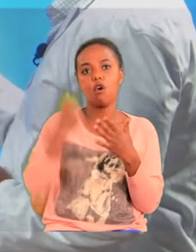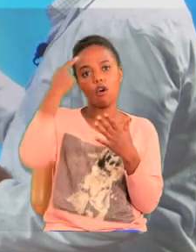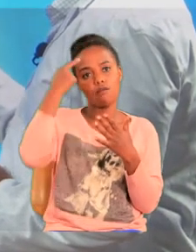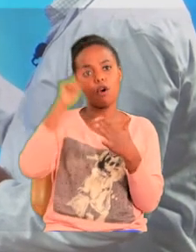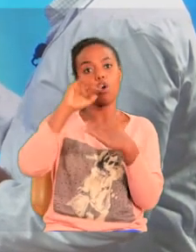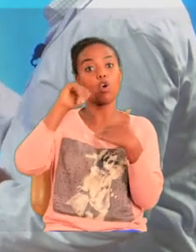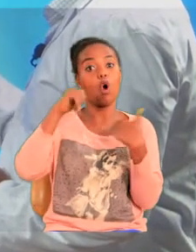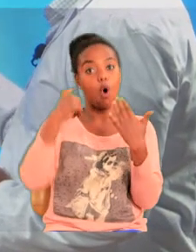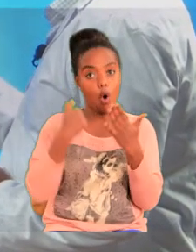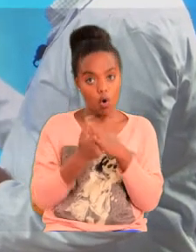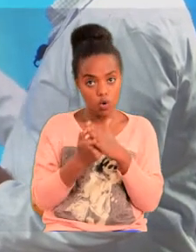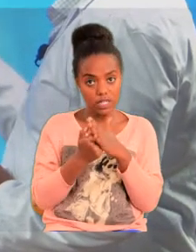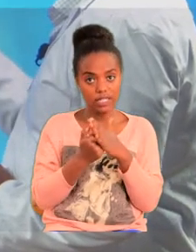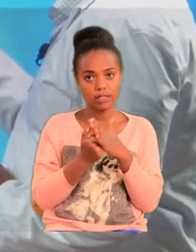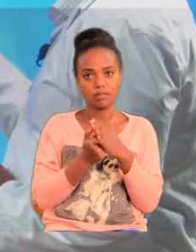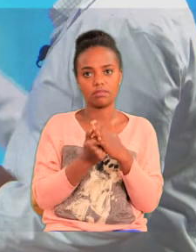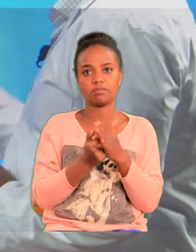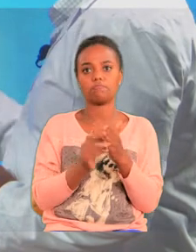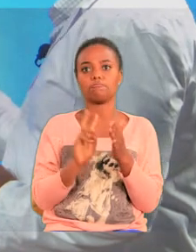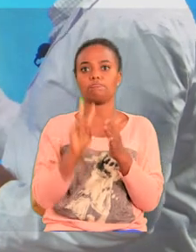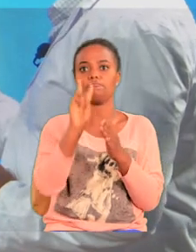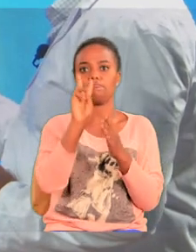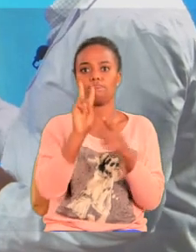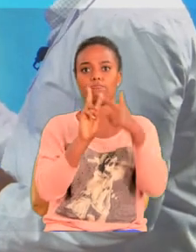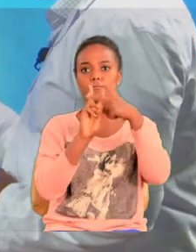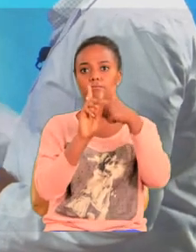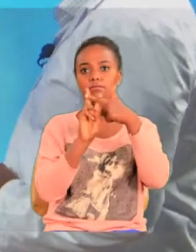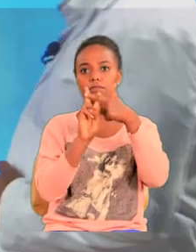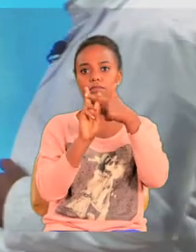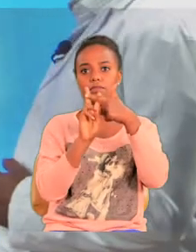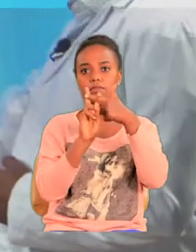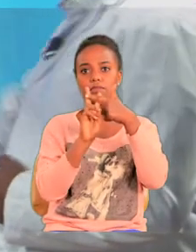all x, where the domain is natural number,